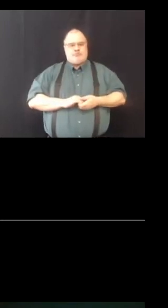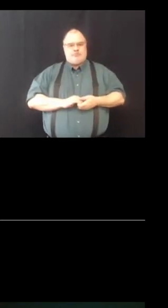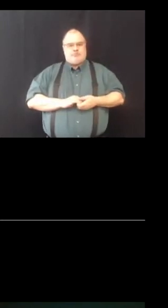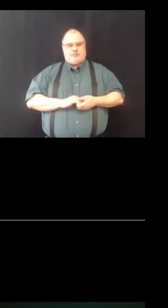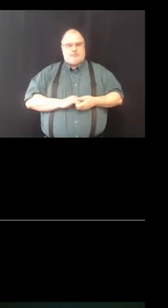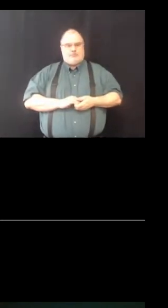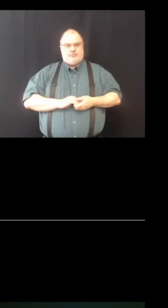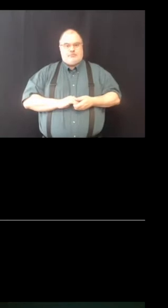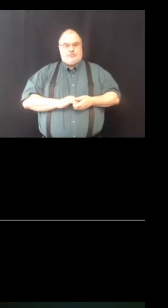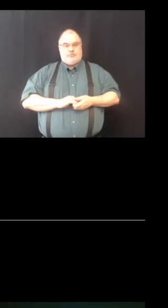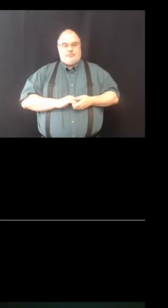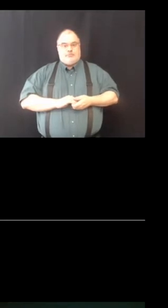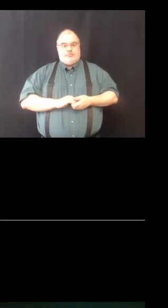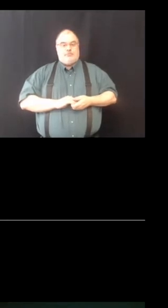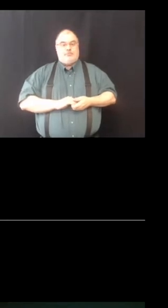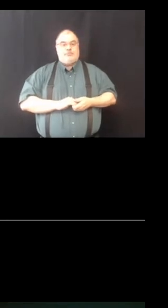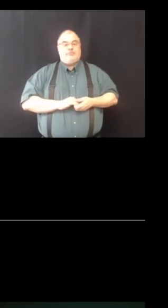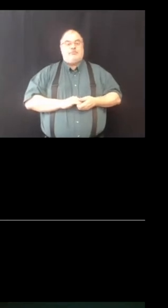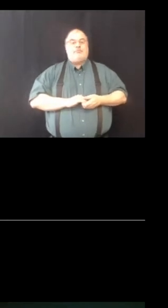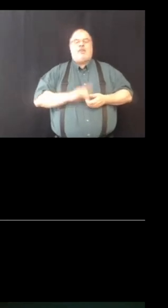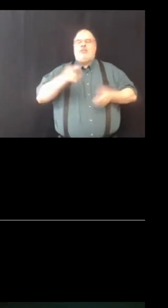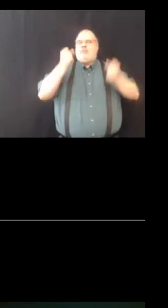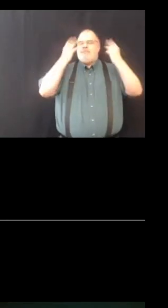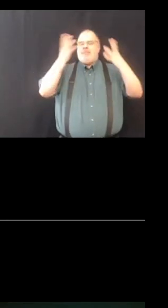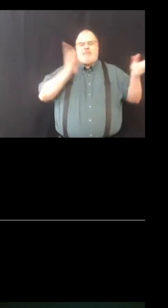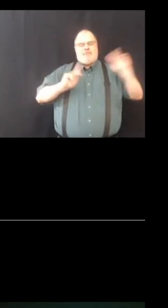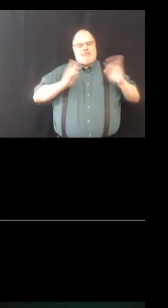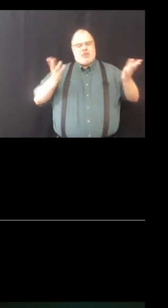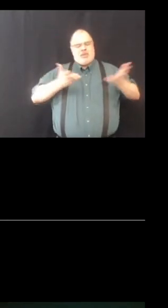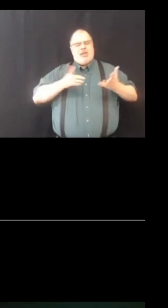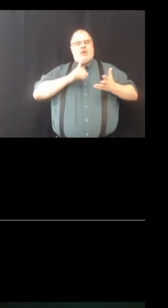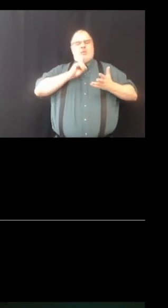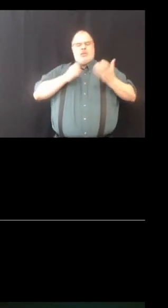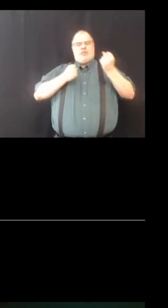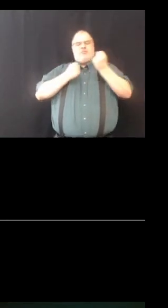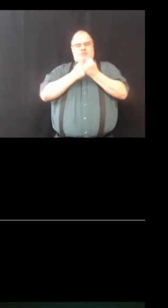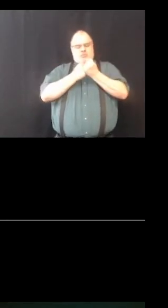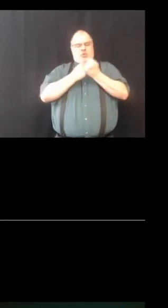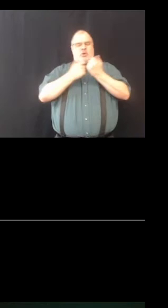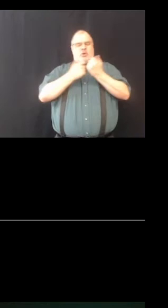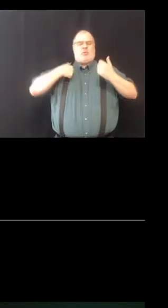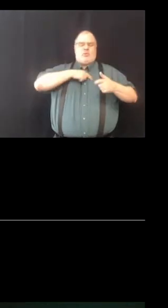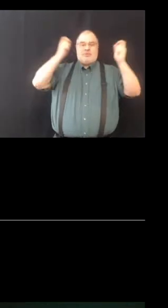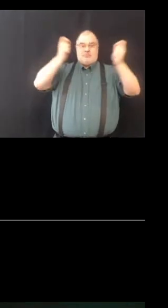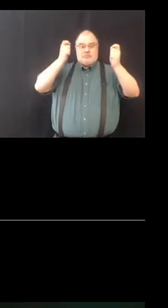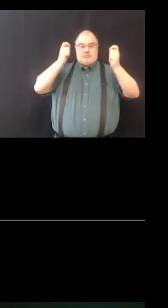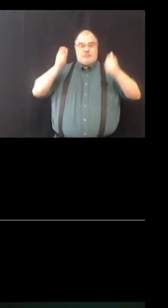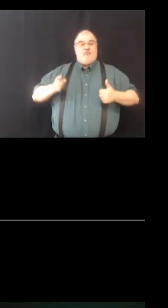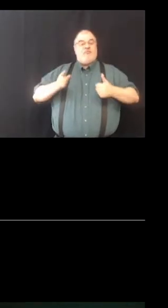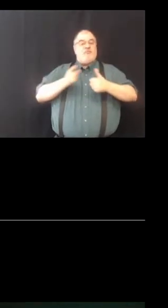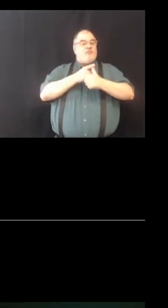the contributions made by some of the people here that we are celebrating, our first speaker this